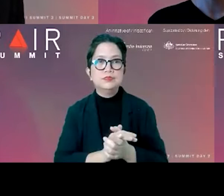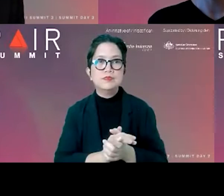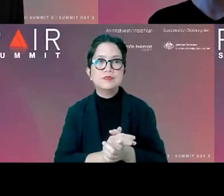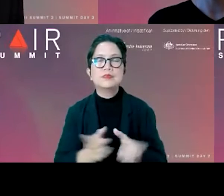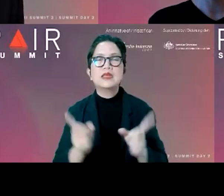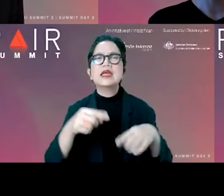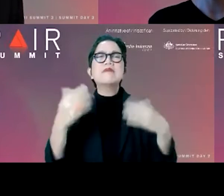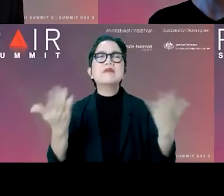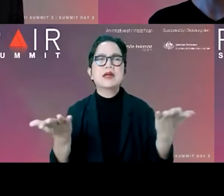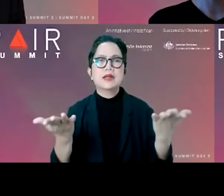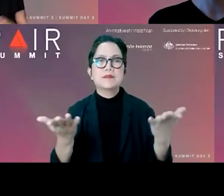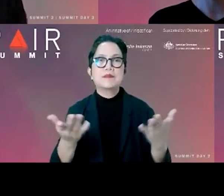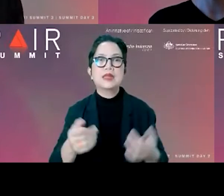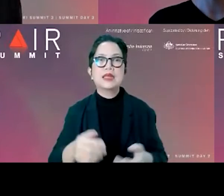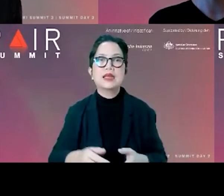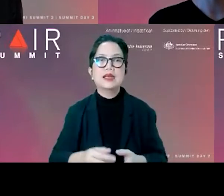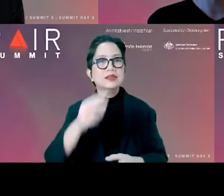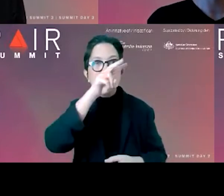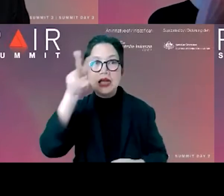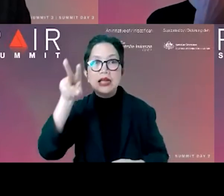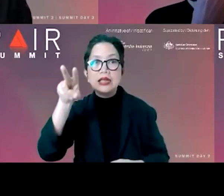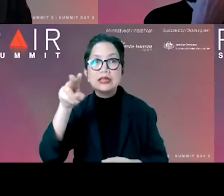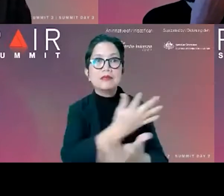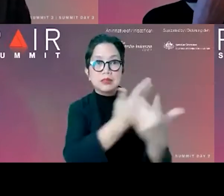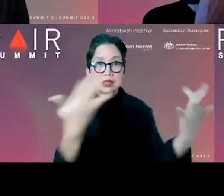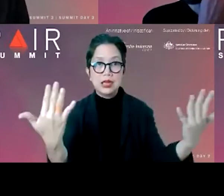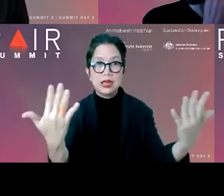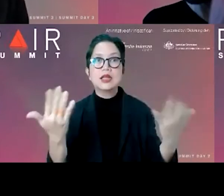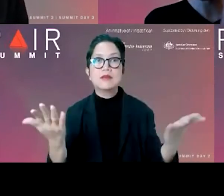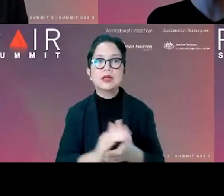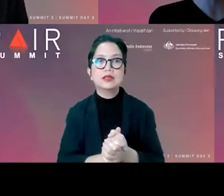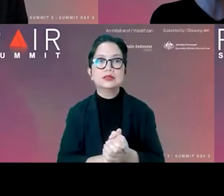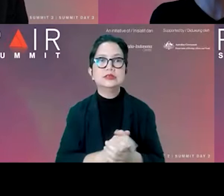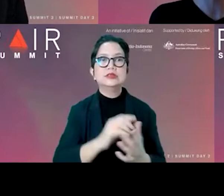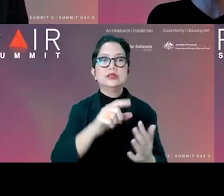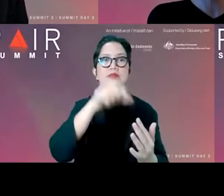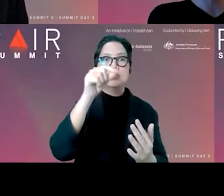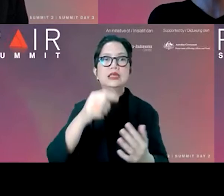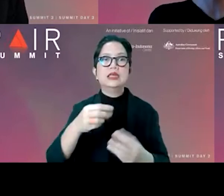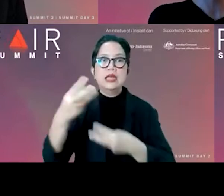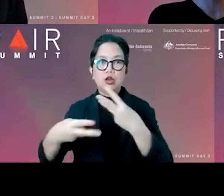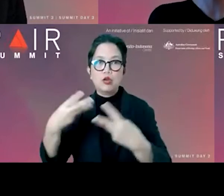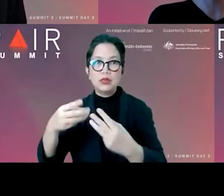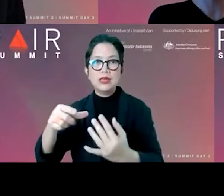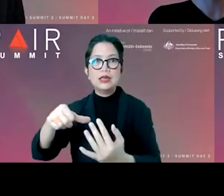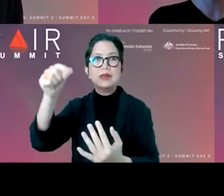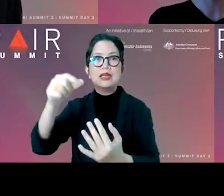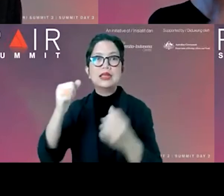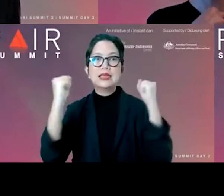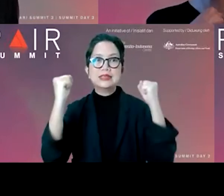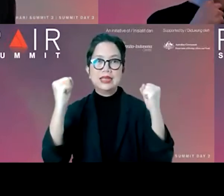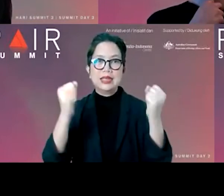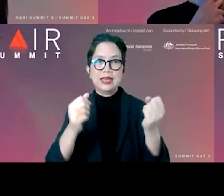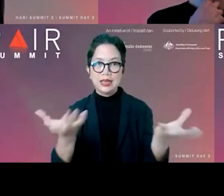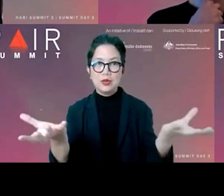that was going on between choosing the economy and choosing people's health. Two things, really high